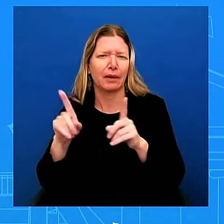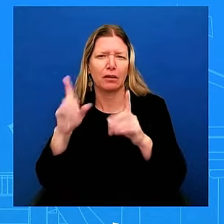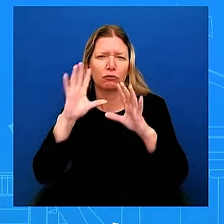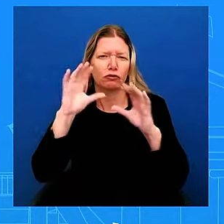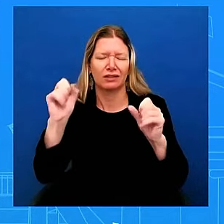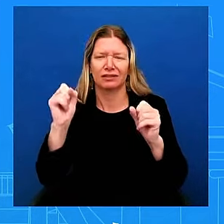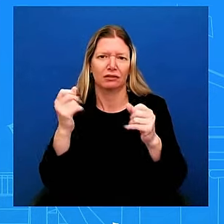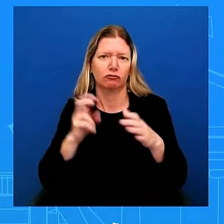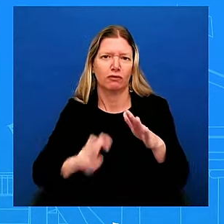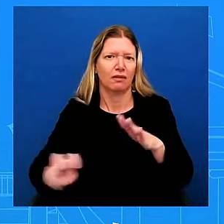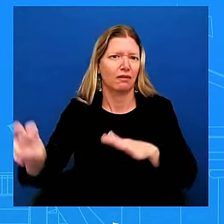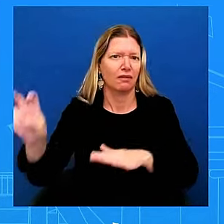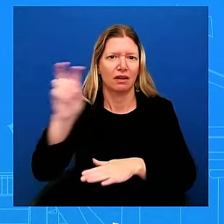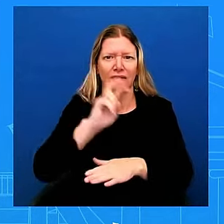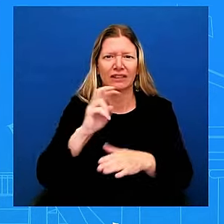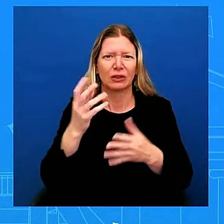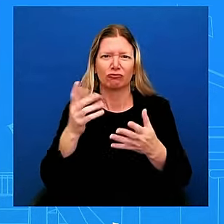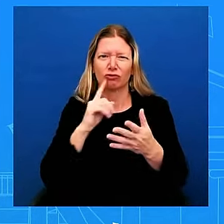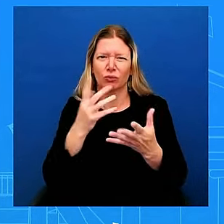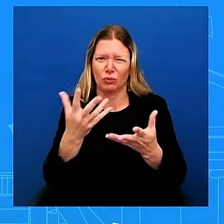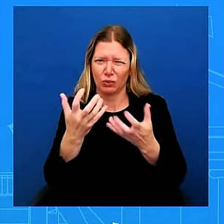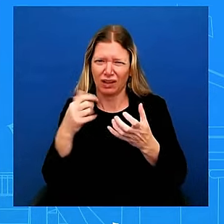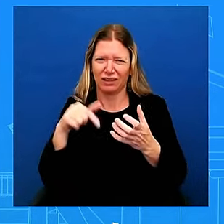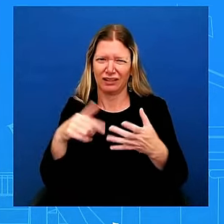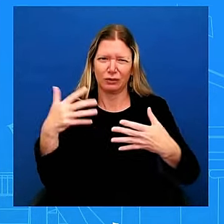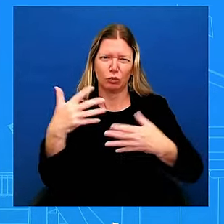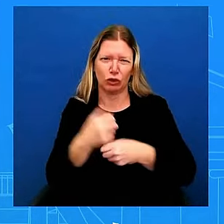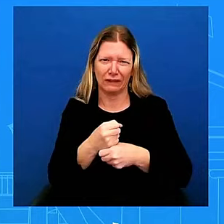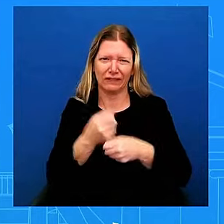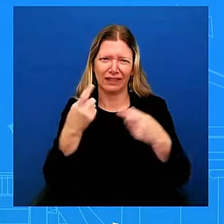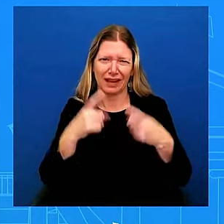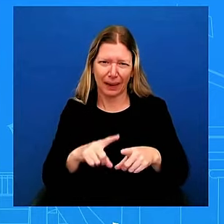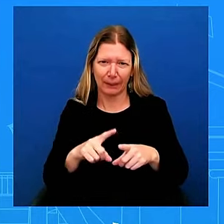questions. So he has been alongside the president